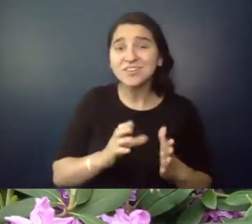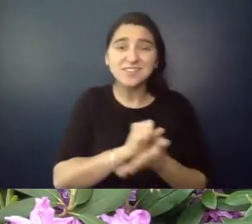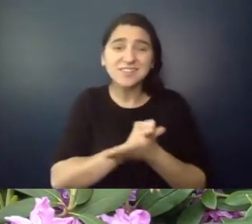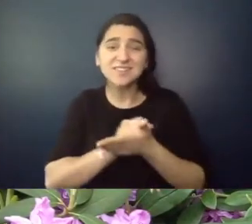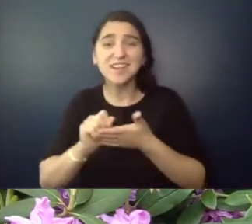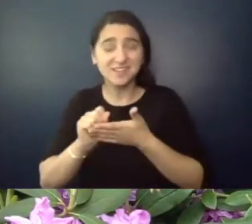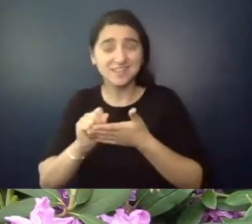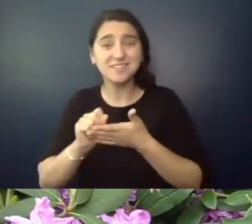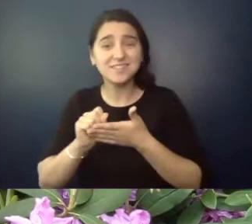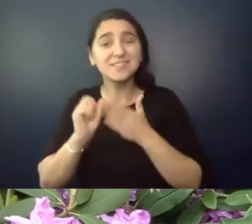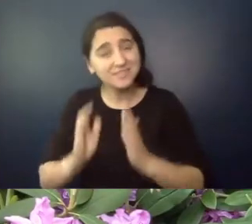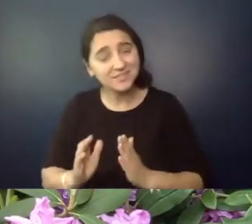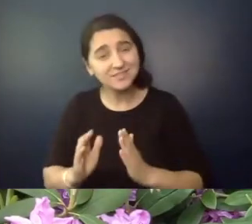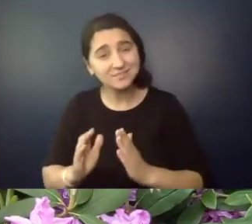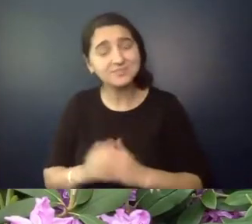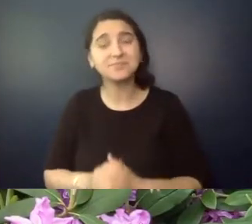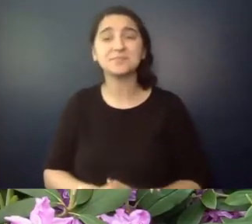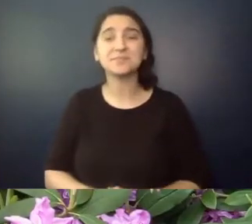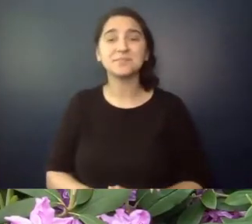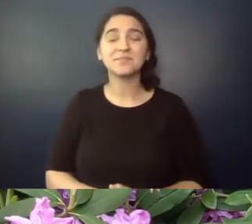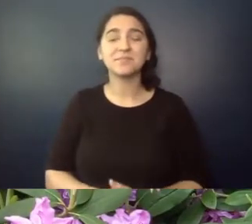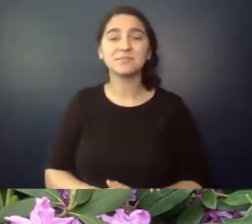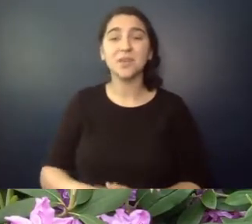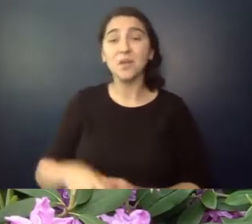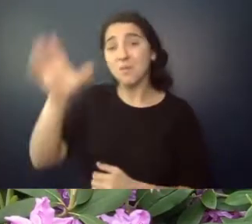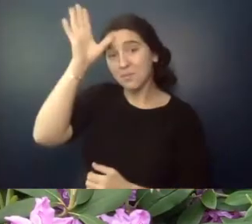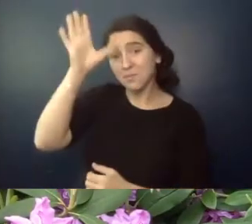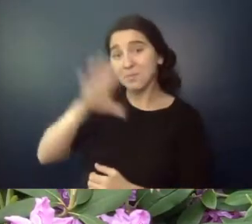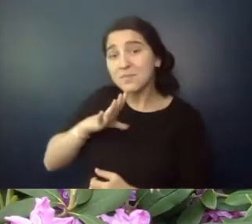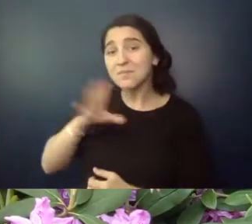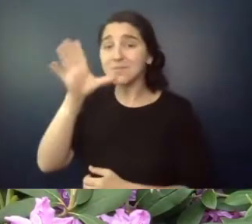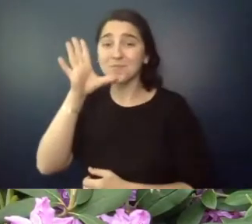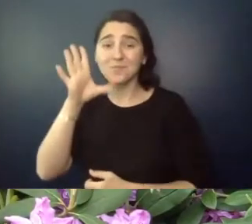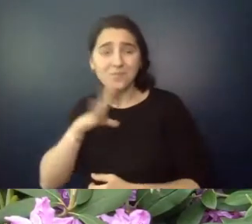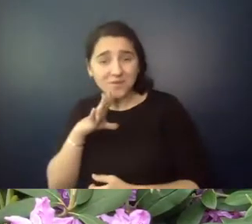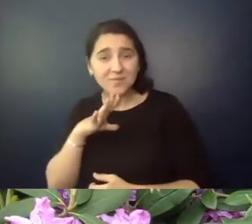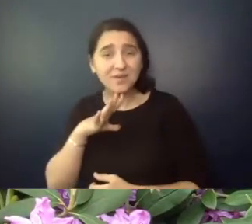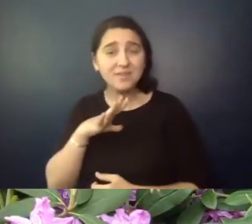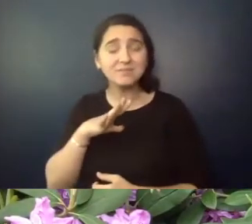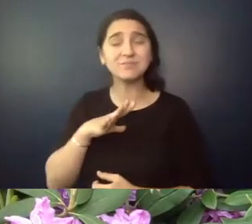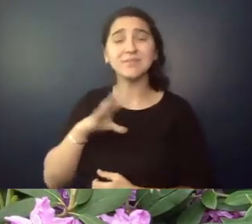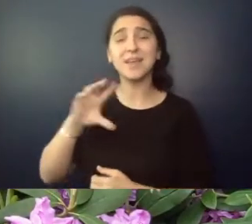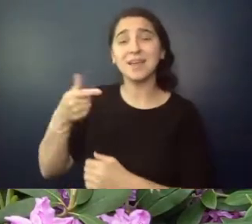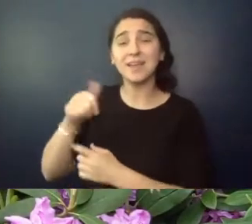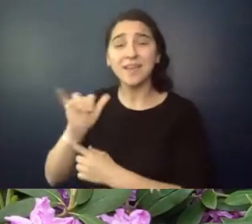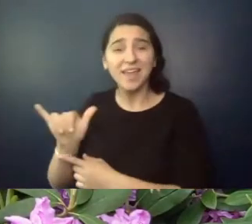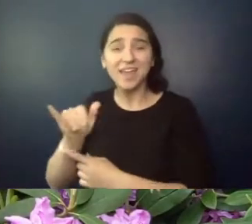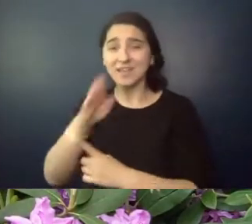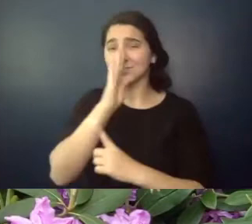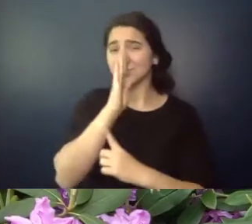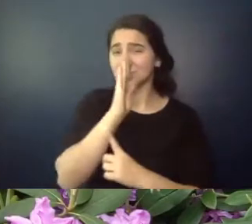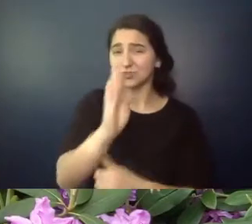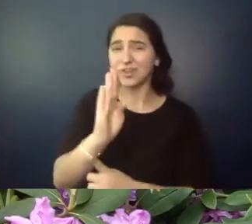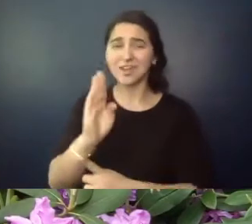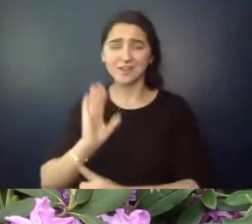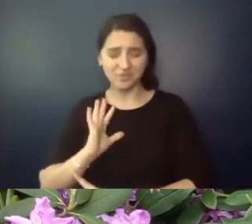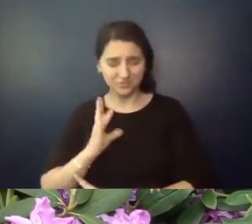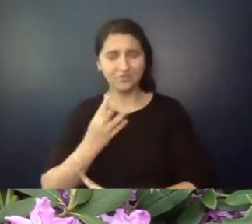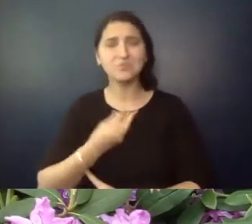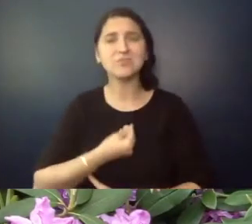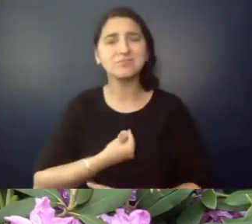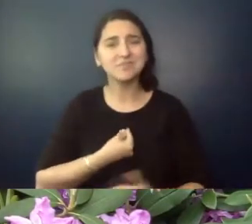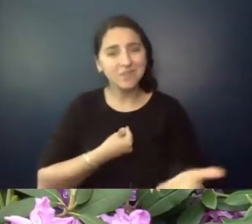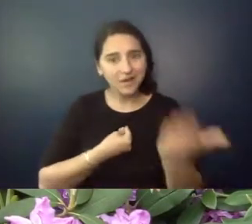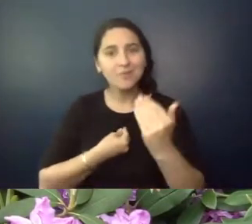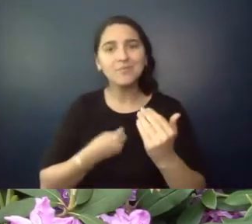men, gay and straight, cisgendered and trans. Come, you who are sober and you who are